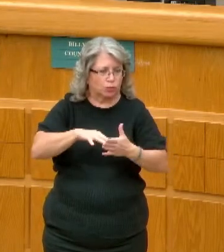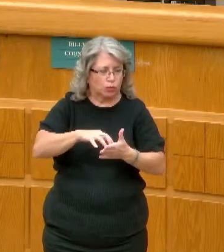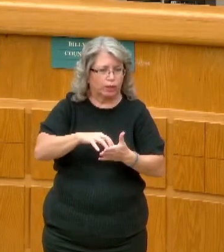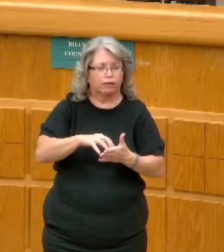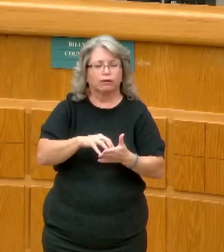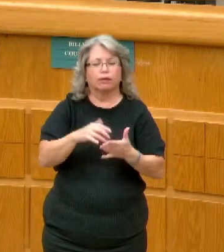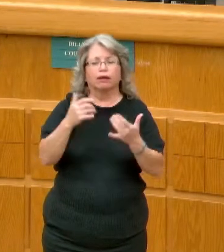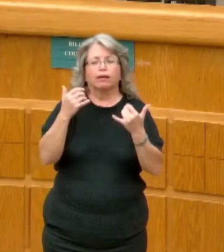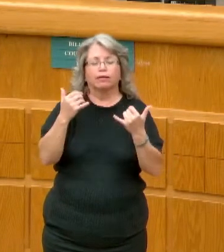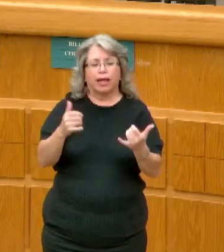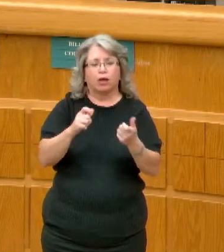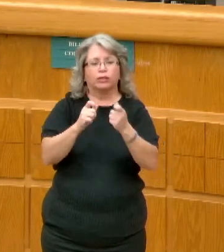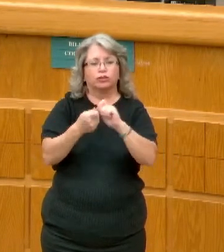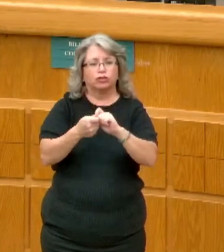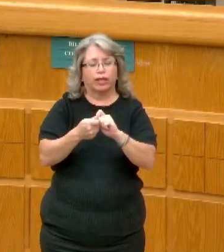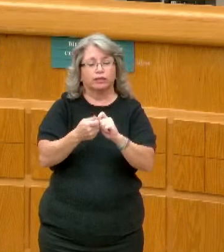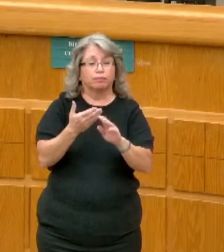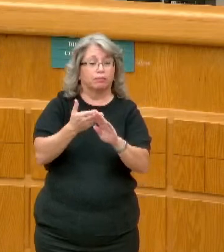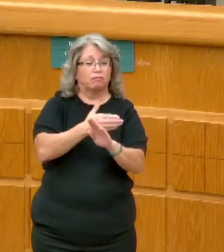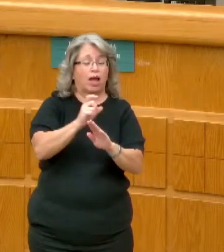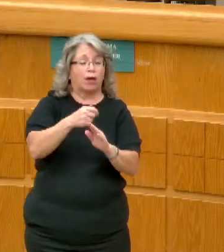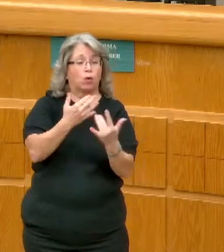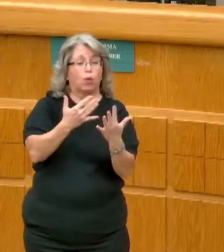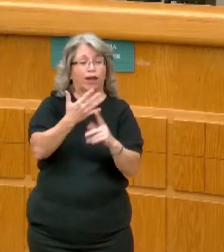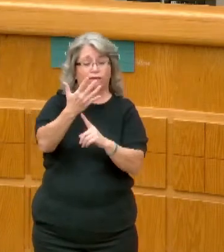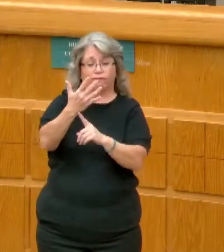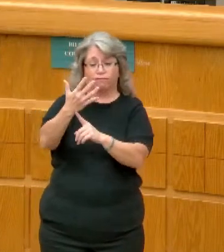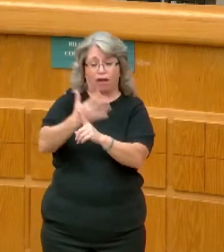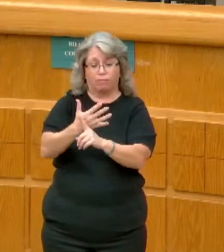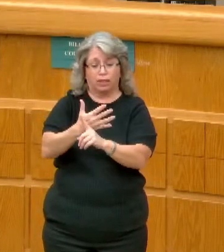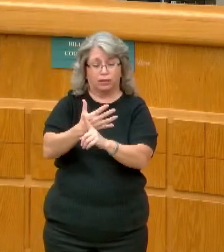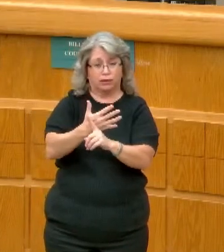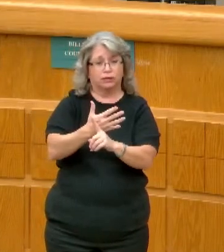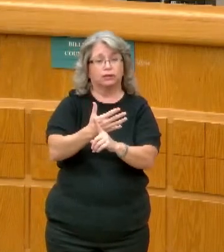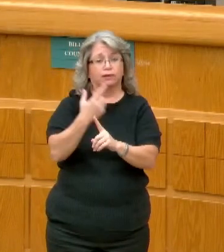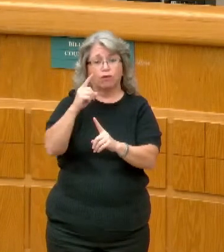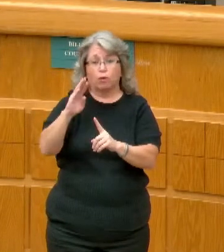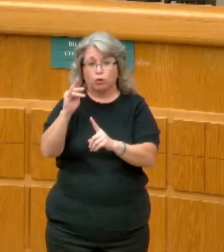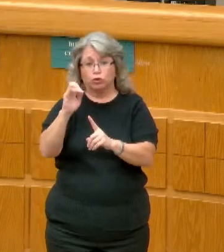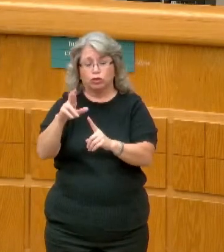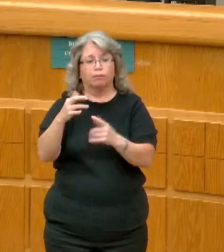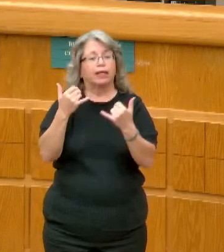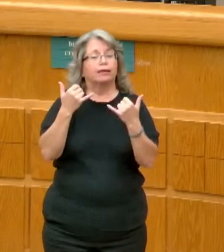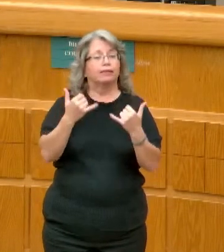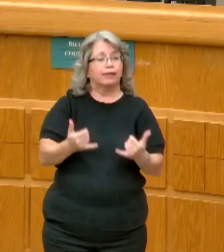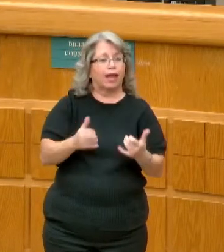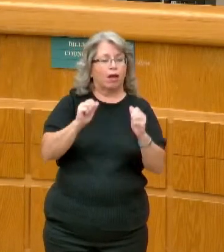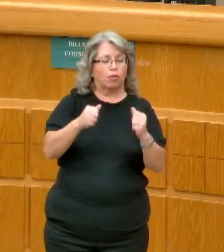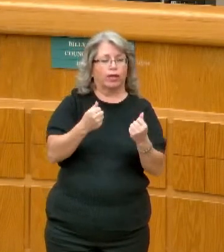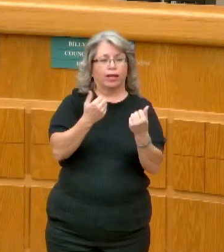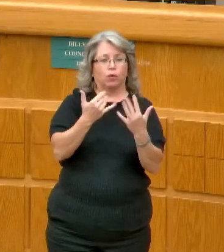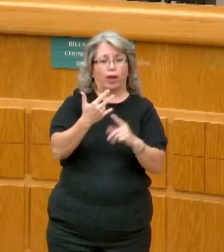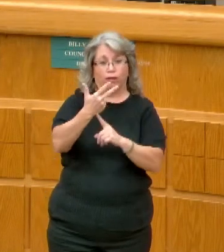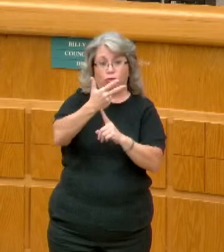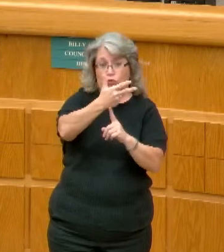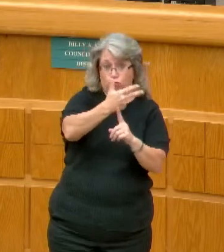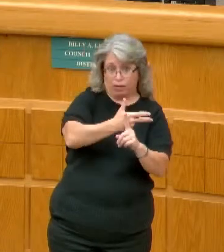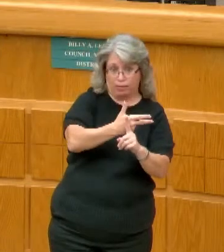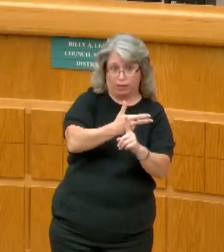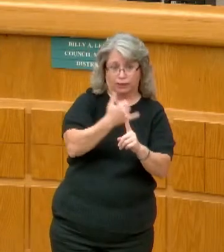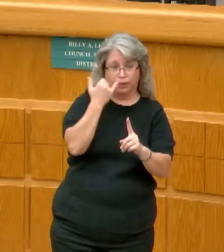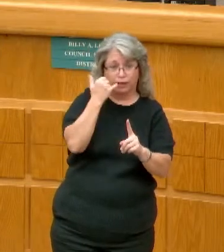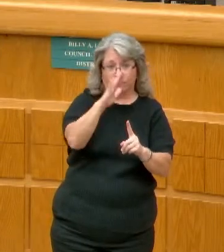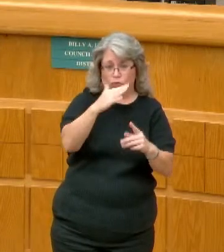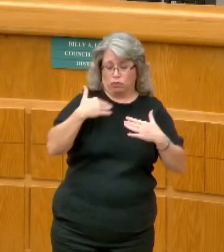can get it in as early as 3 months after your primary series. So 3 months after your mRNA, you can